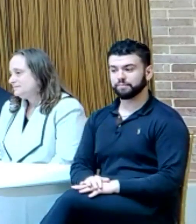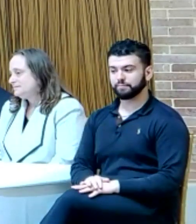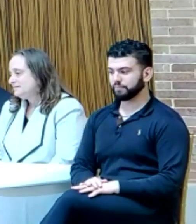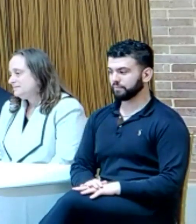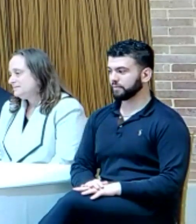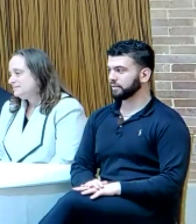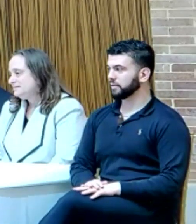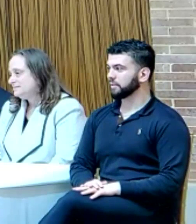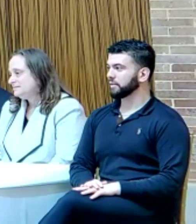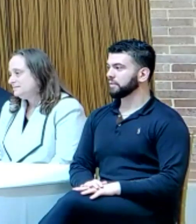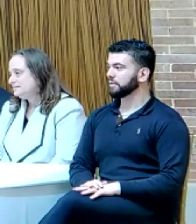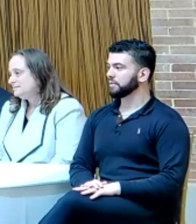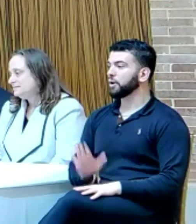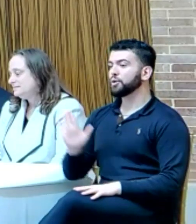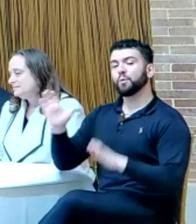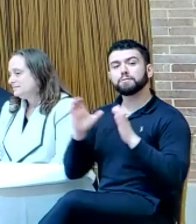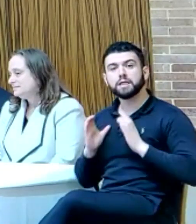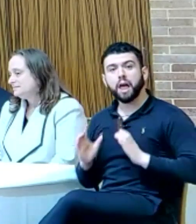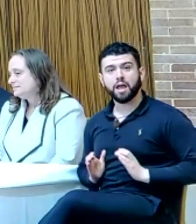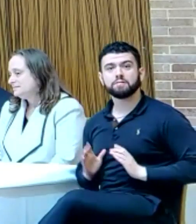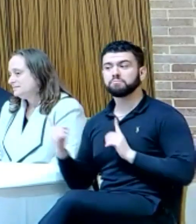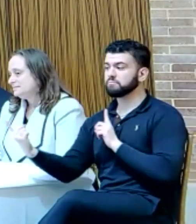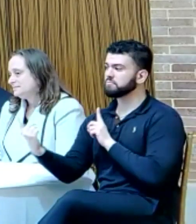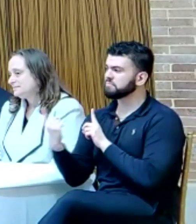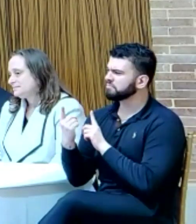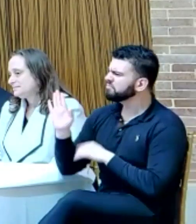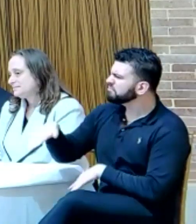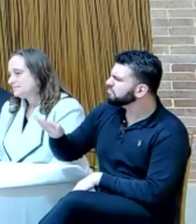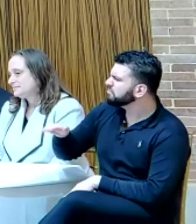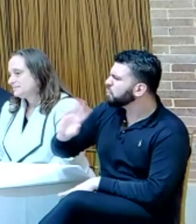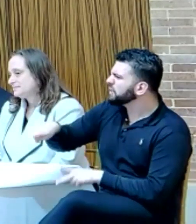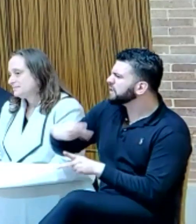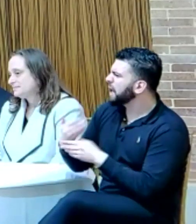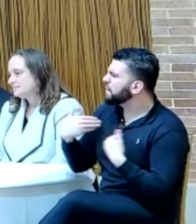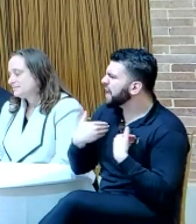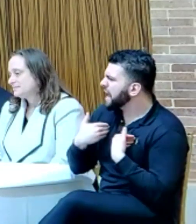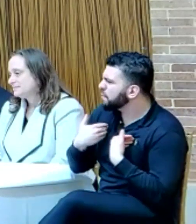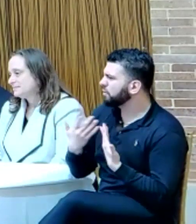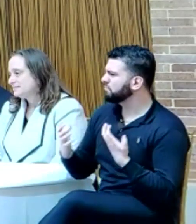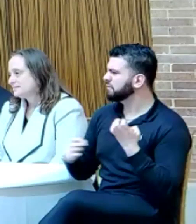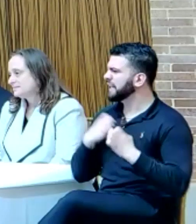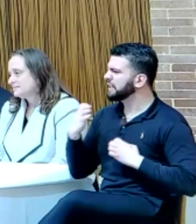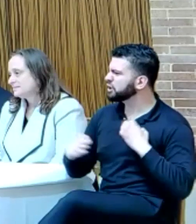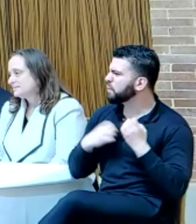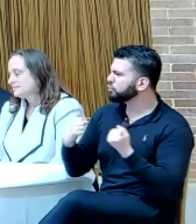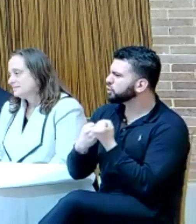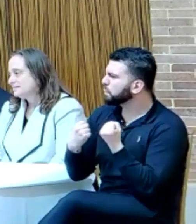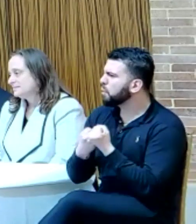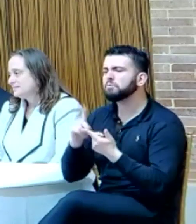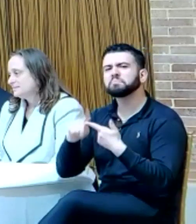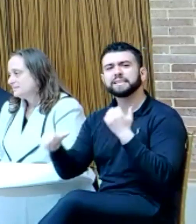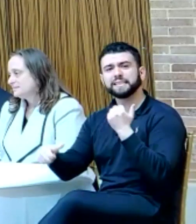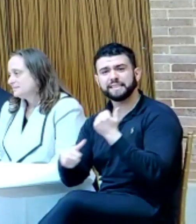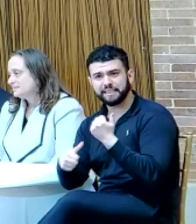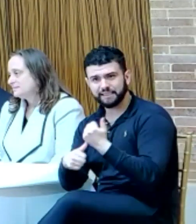your um client customer um what is the animal is the animal emotional support is it an assistant if they